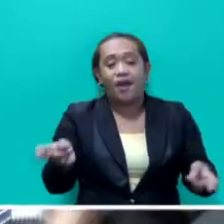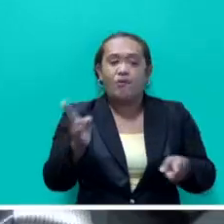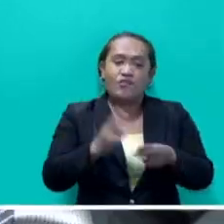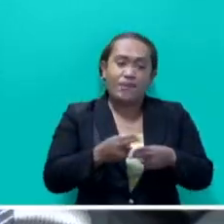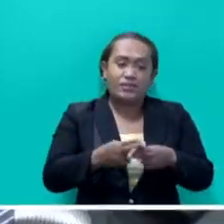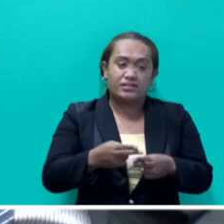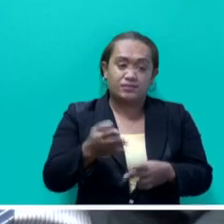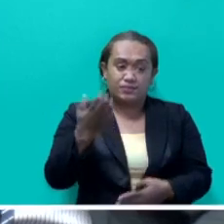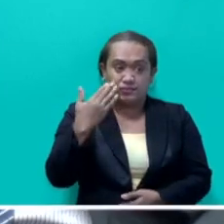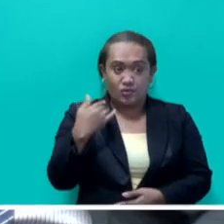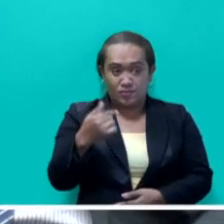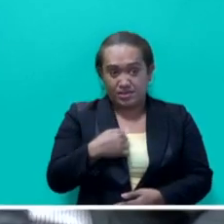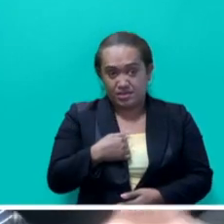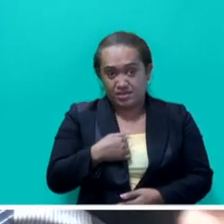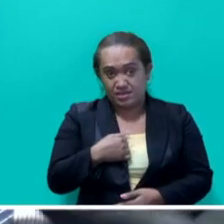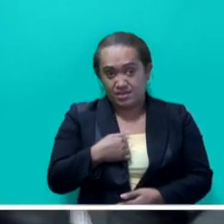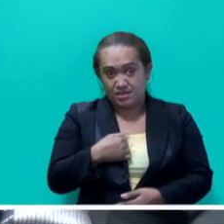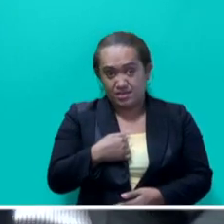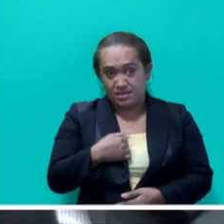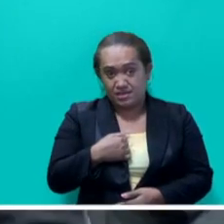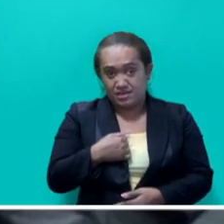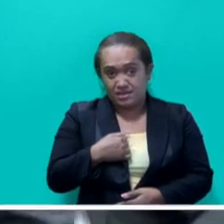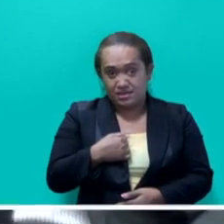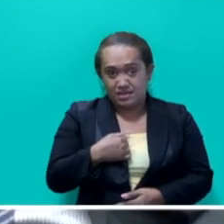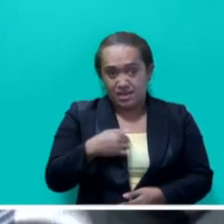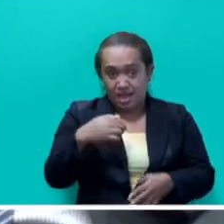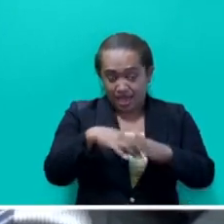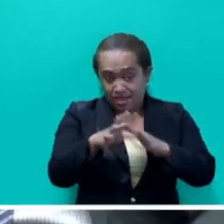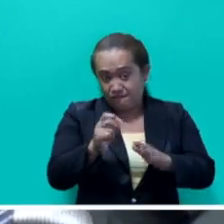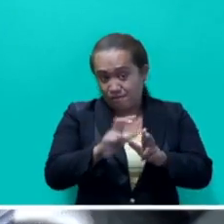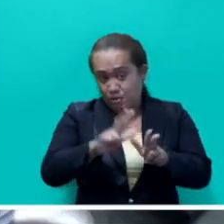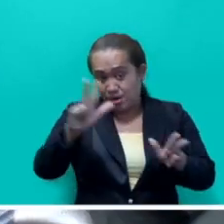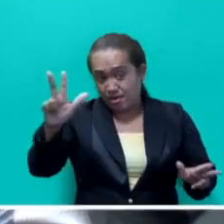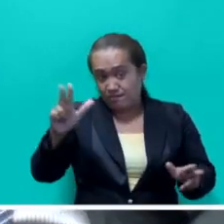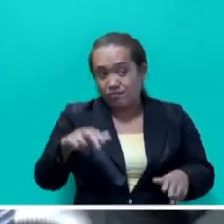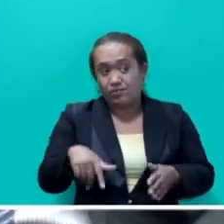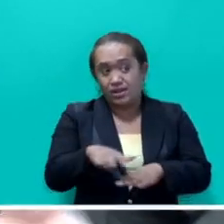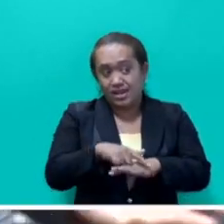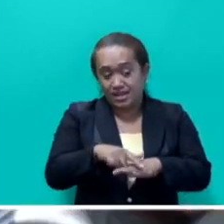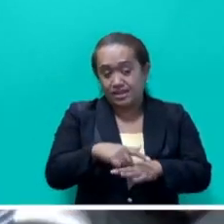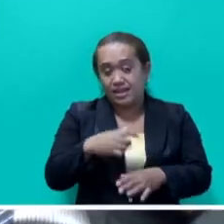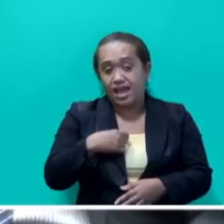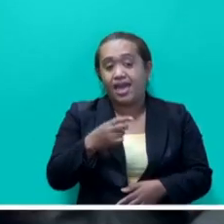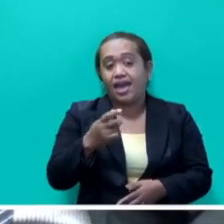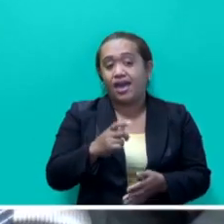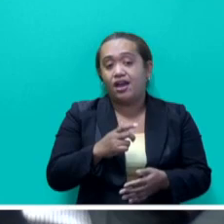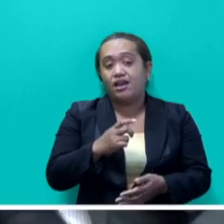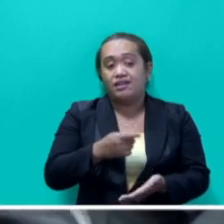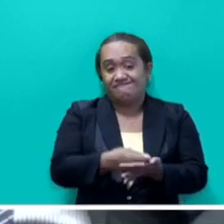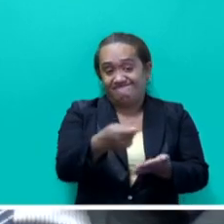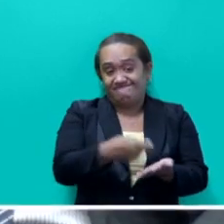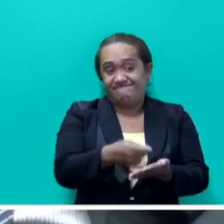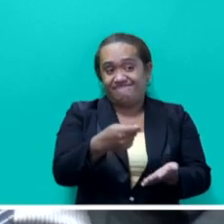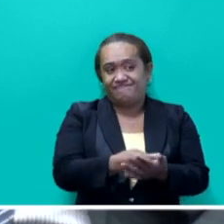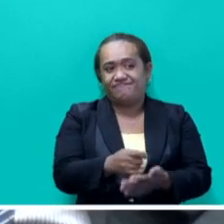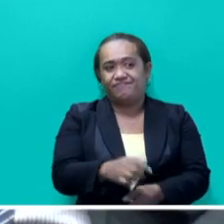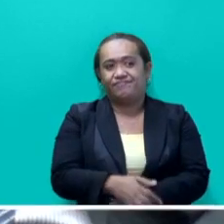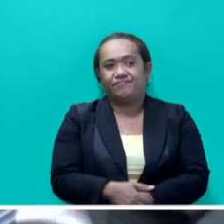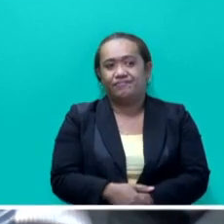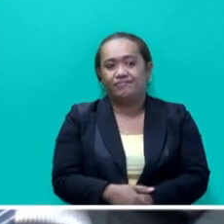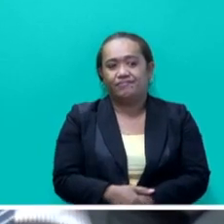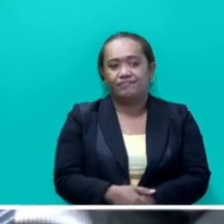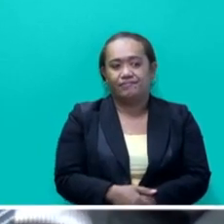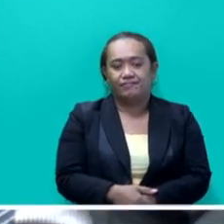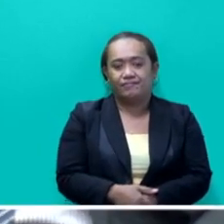me in that piece of land in Seganga that I lease for cane farming.